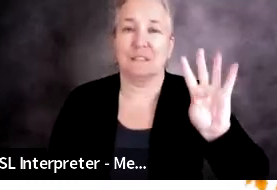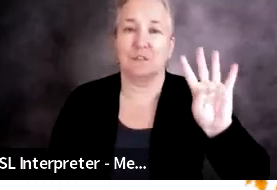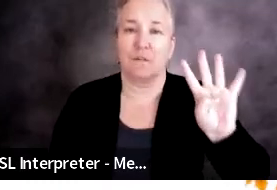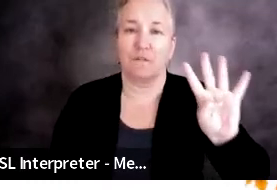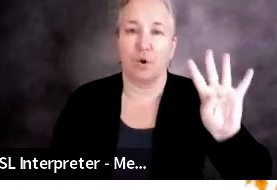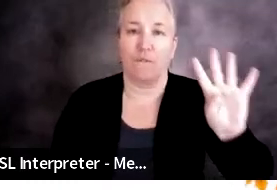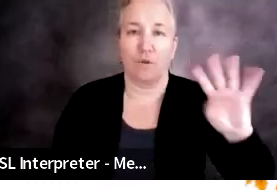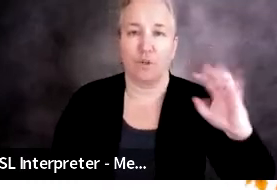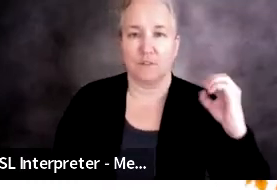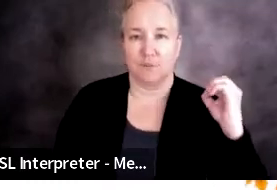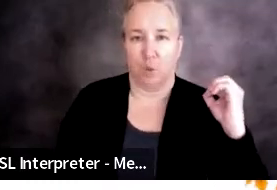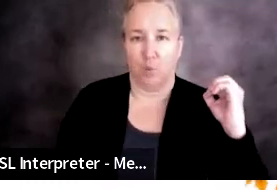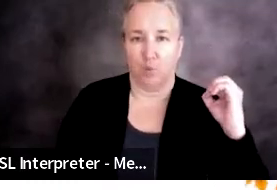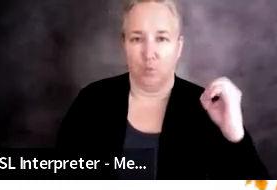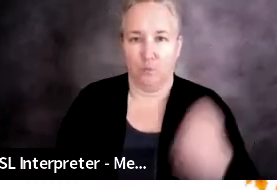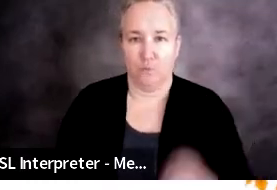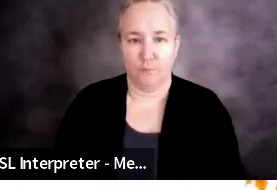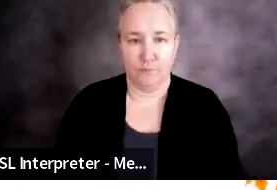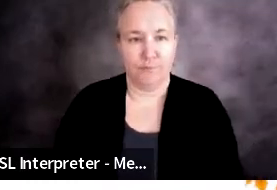215-685-6440.